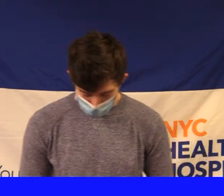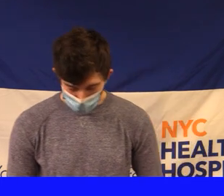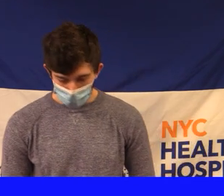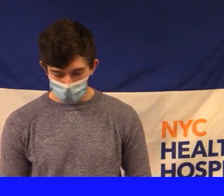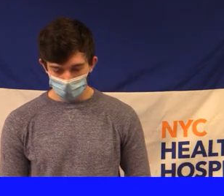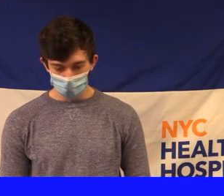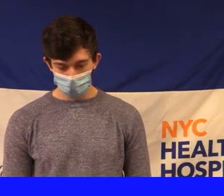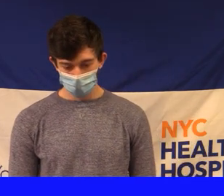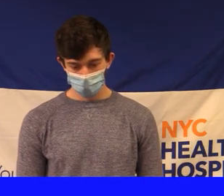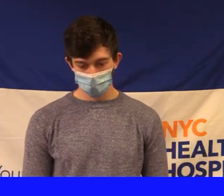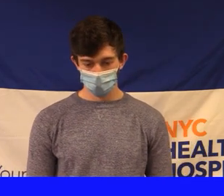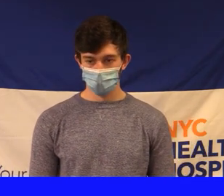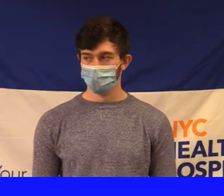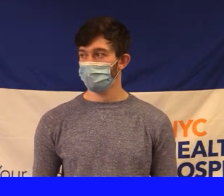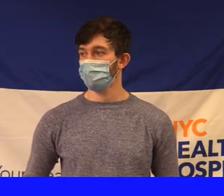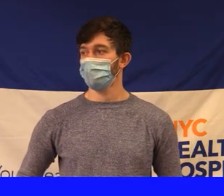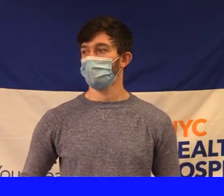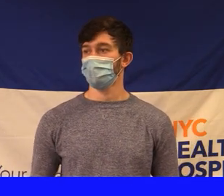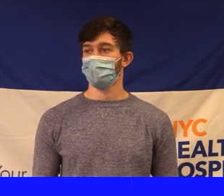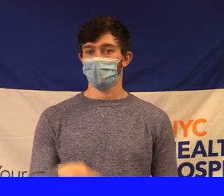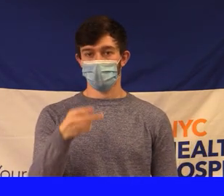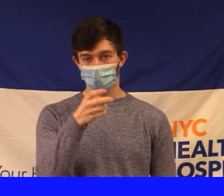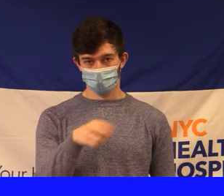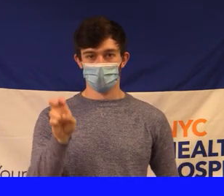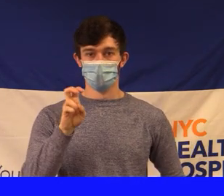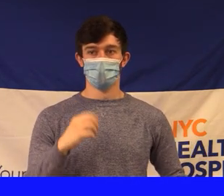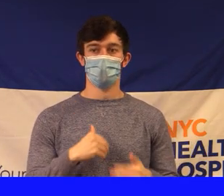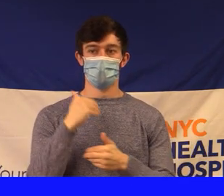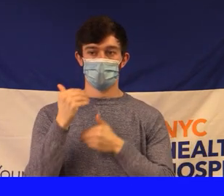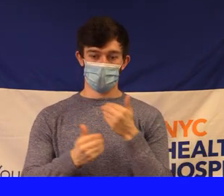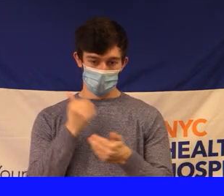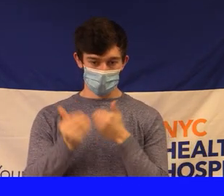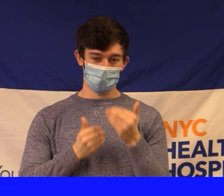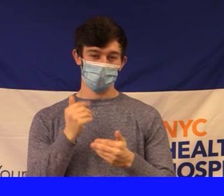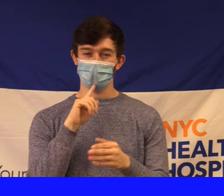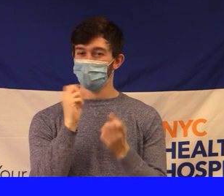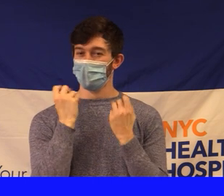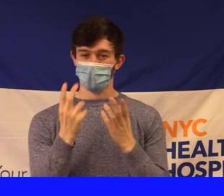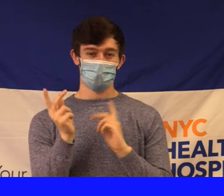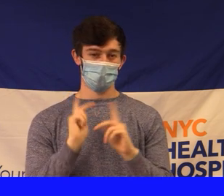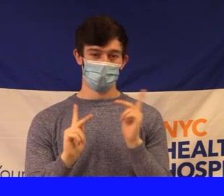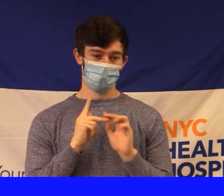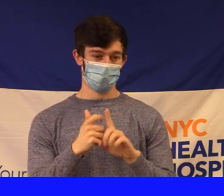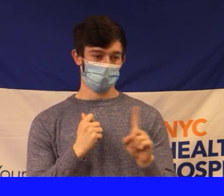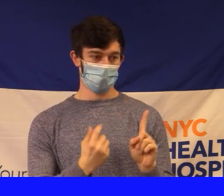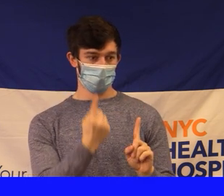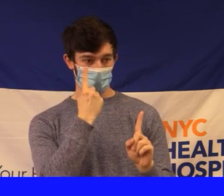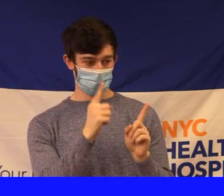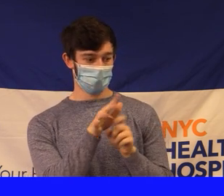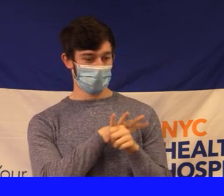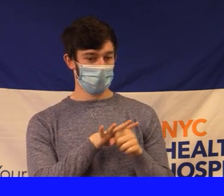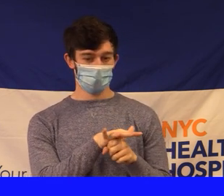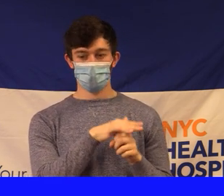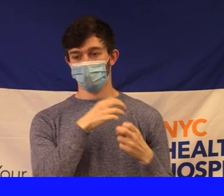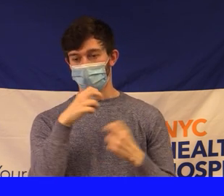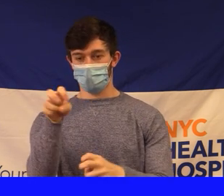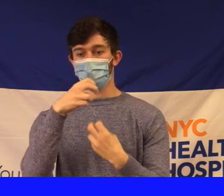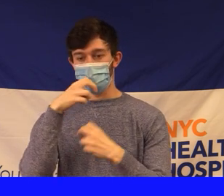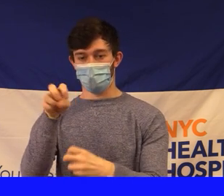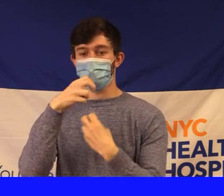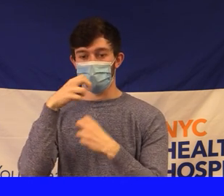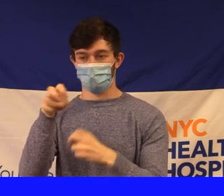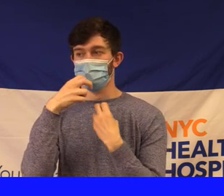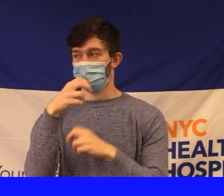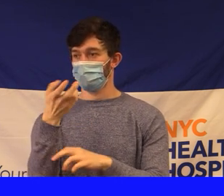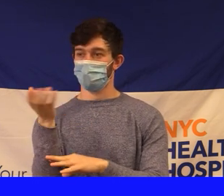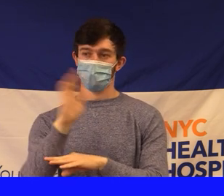process, as folks know, to have a bulk process, multiple people out of an individual facility, starting in the morning, running well into